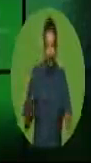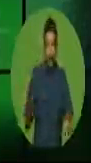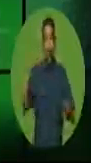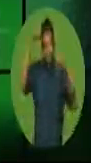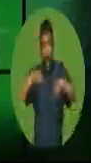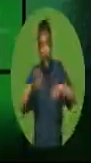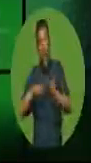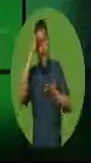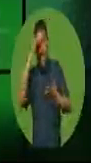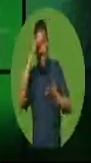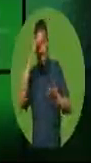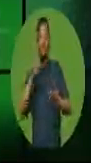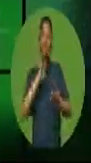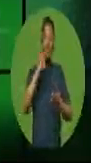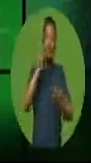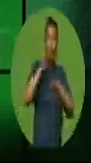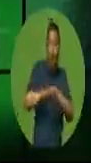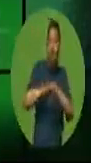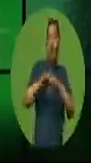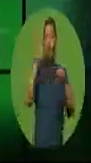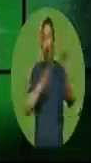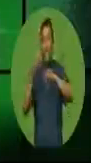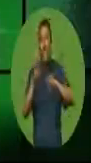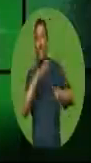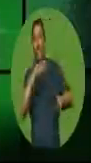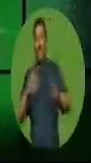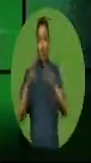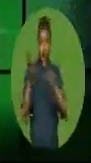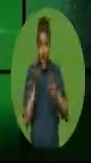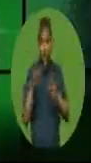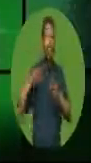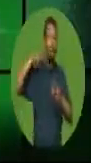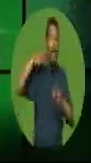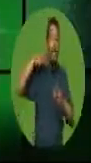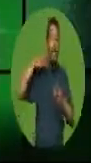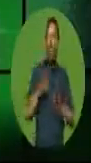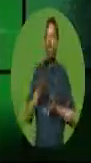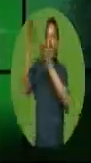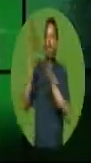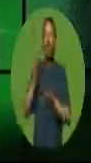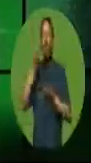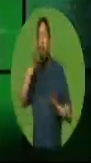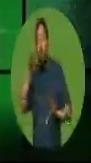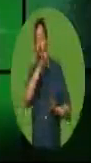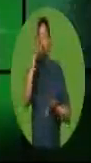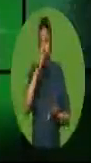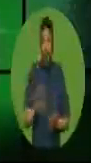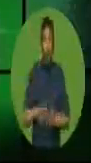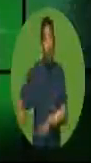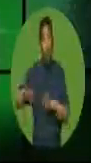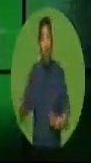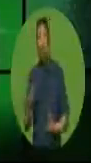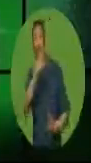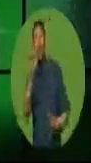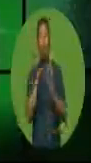lesson is on public versus private exports of Ethiopia. Students,